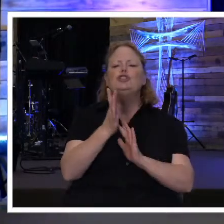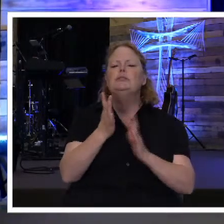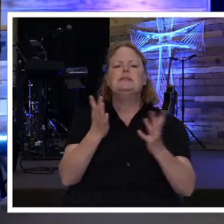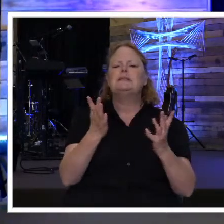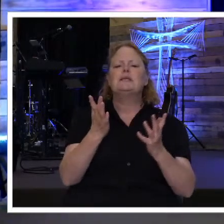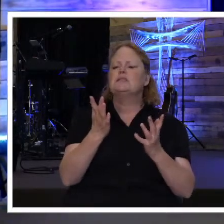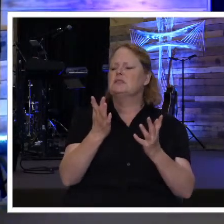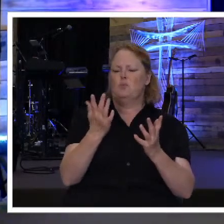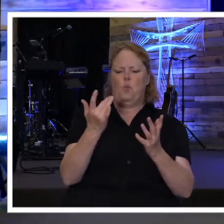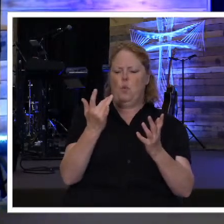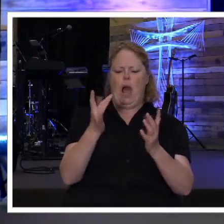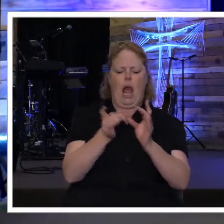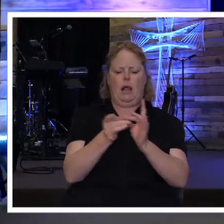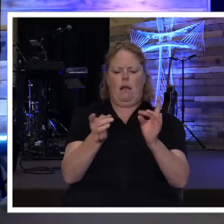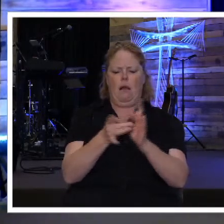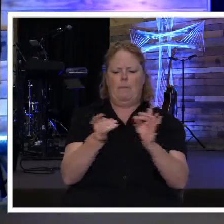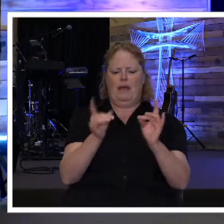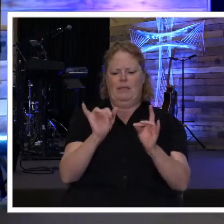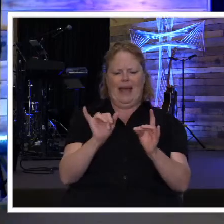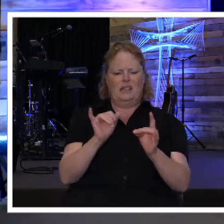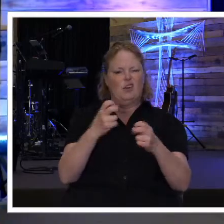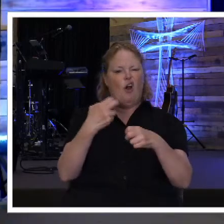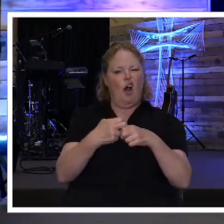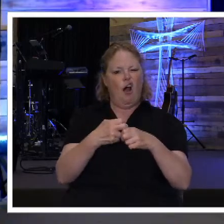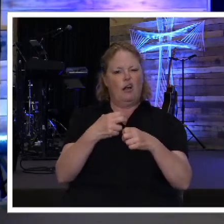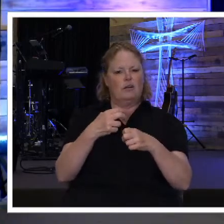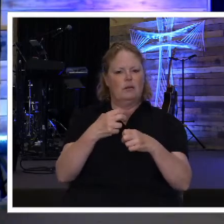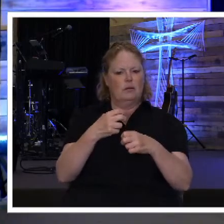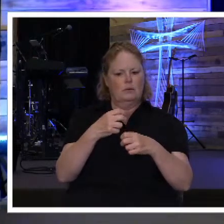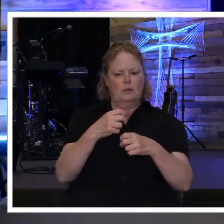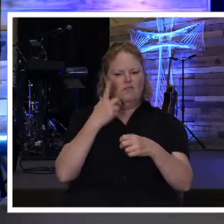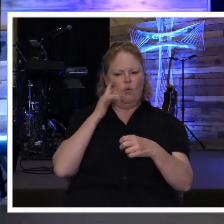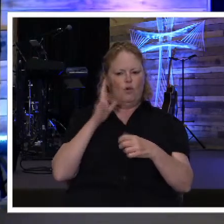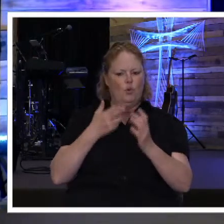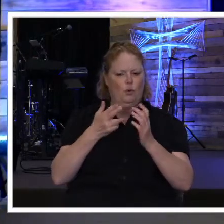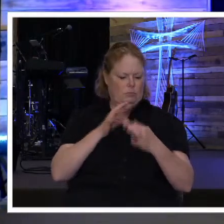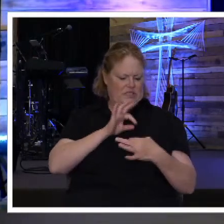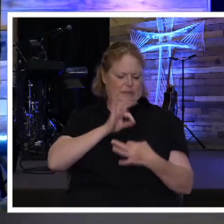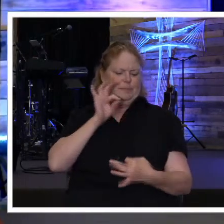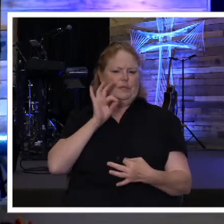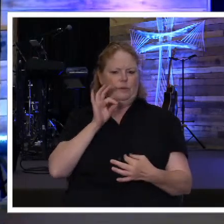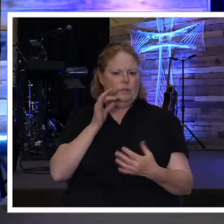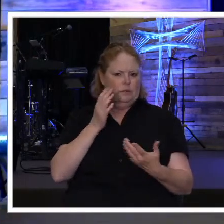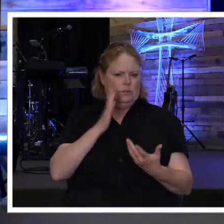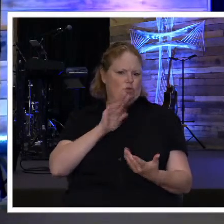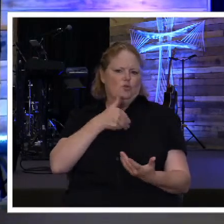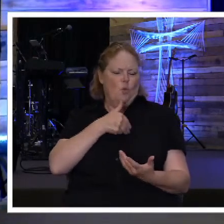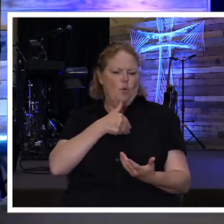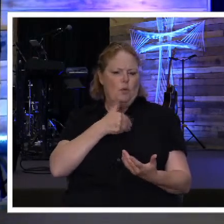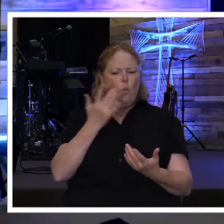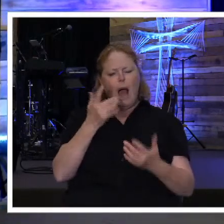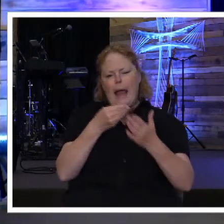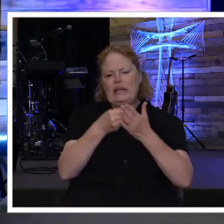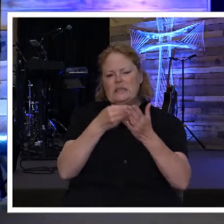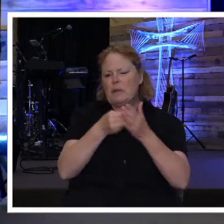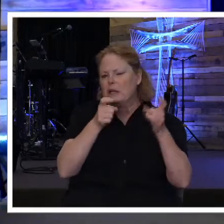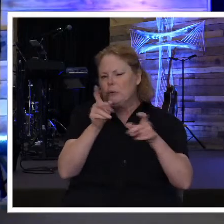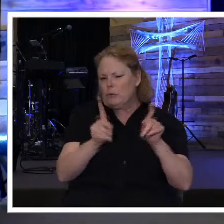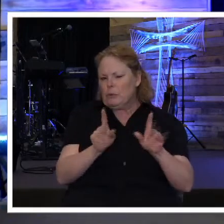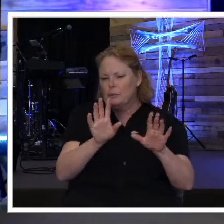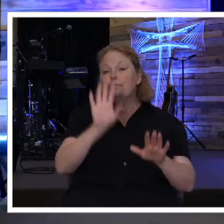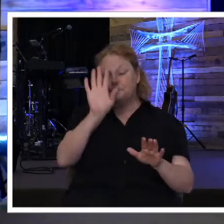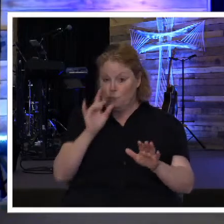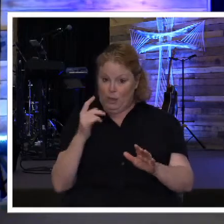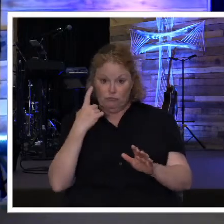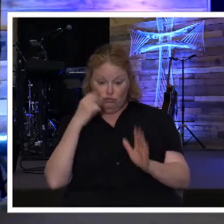become so dangerous to us spiritually? Why does money have this incredible power over people? Well, in the chapter